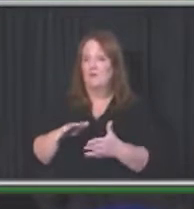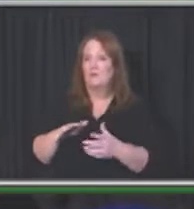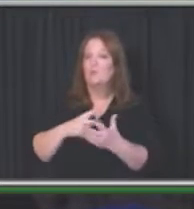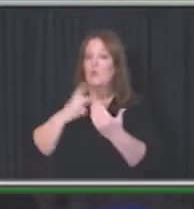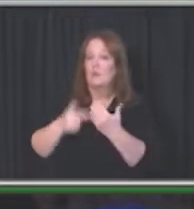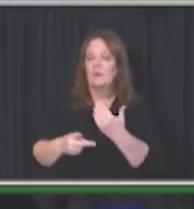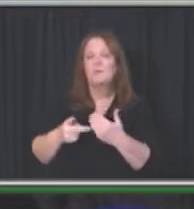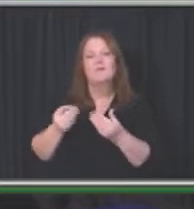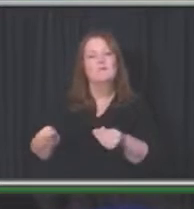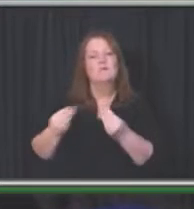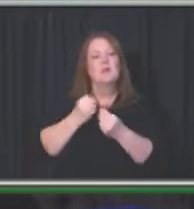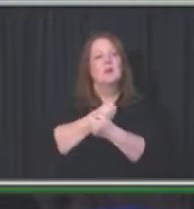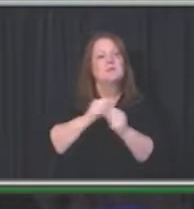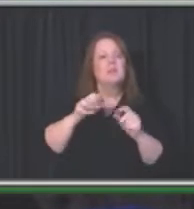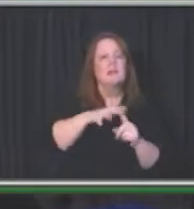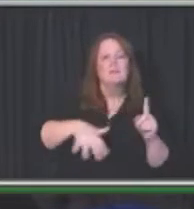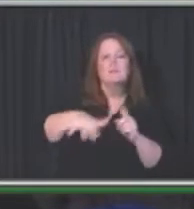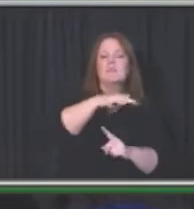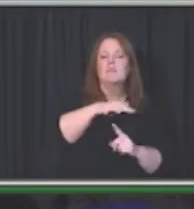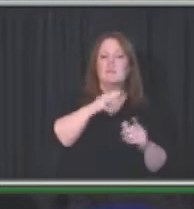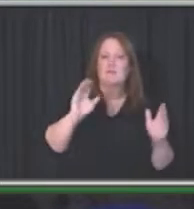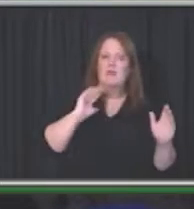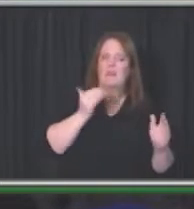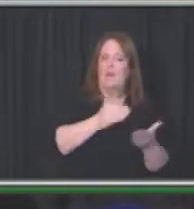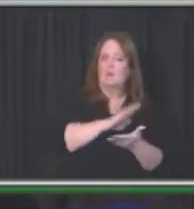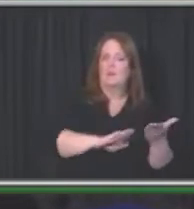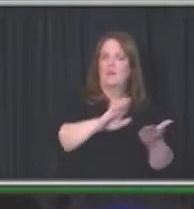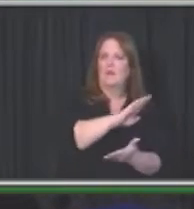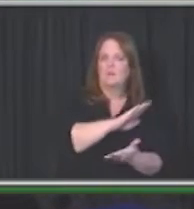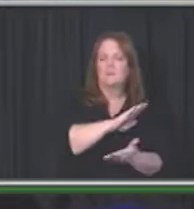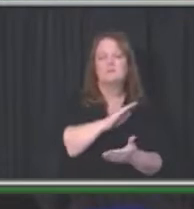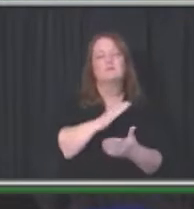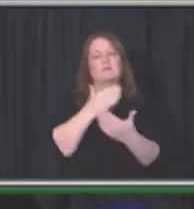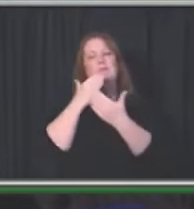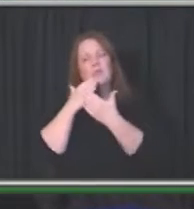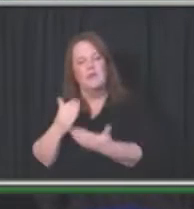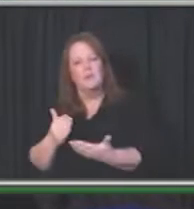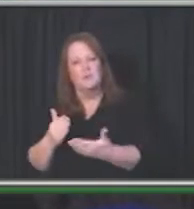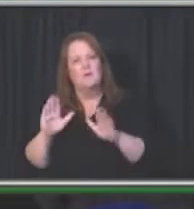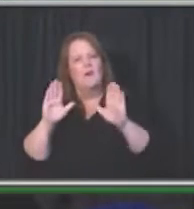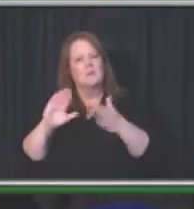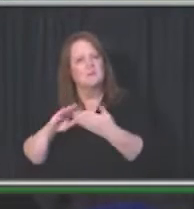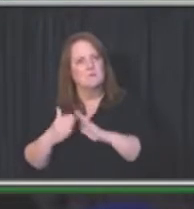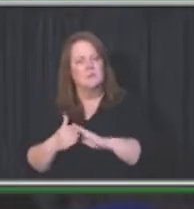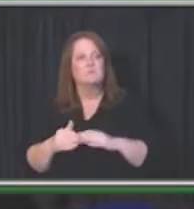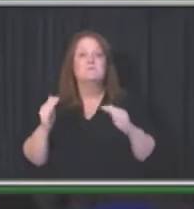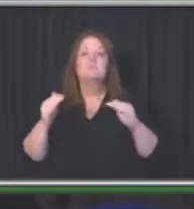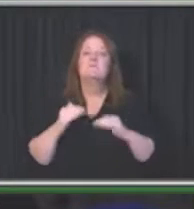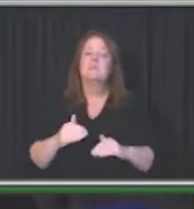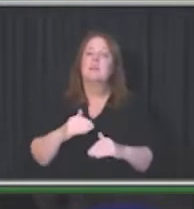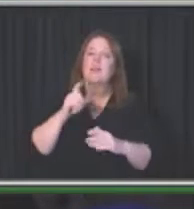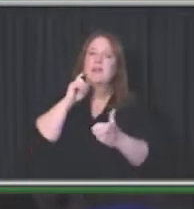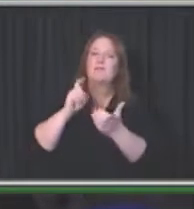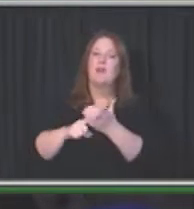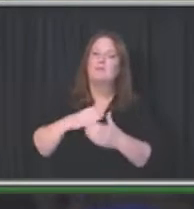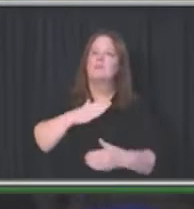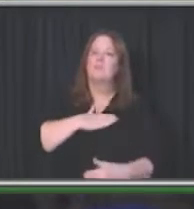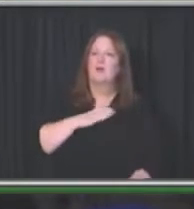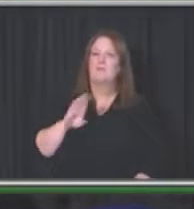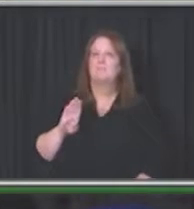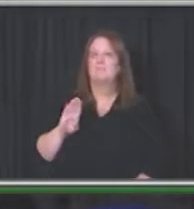youth. It's just such an awesome community, and I'm thankful for them. I would like to acknowledge my biological mother, who's here